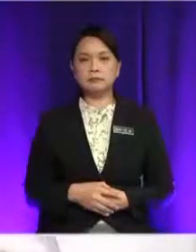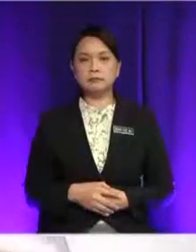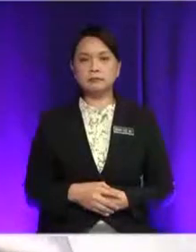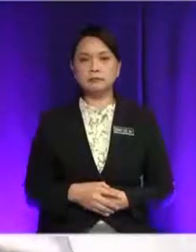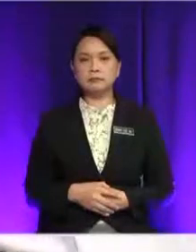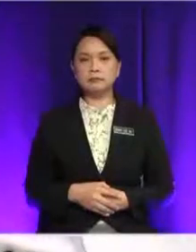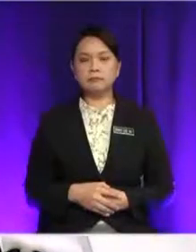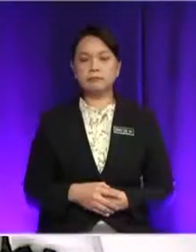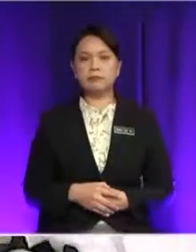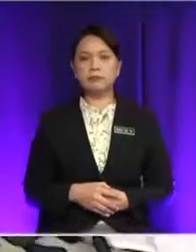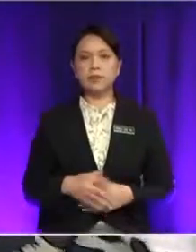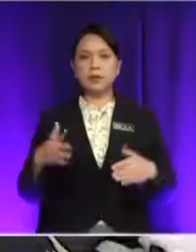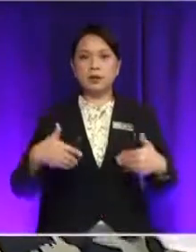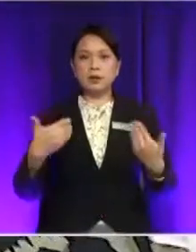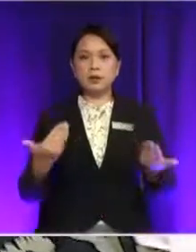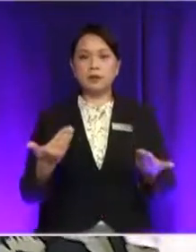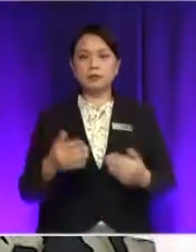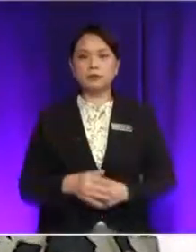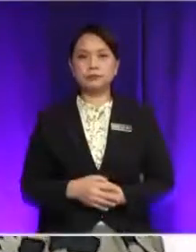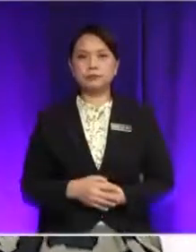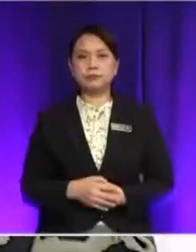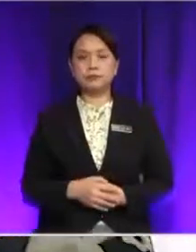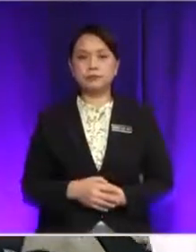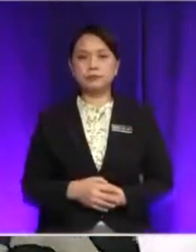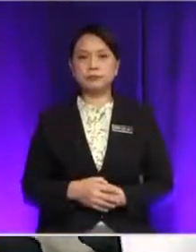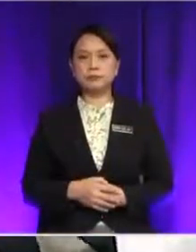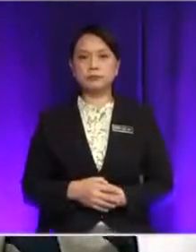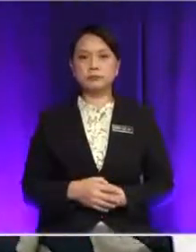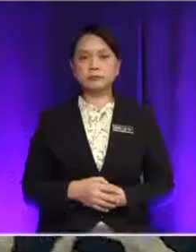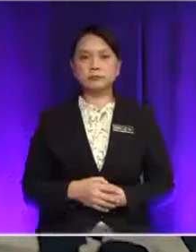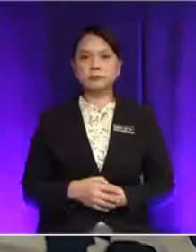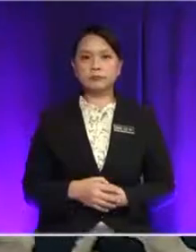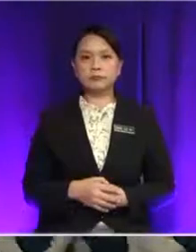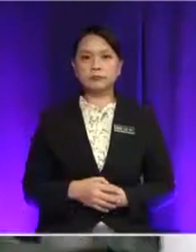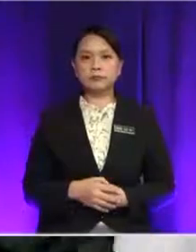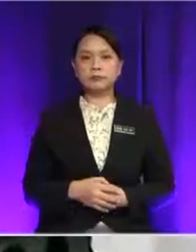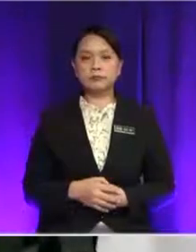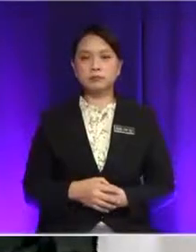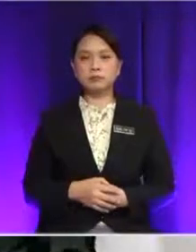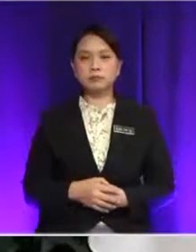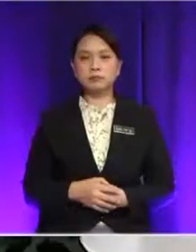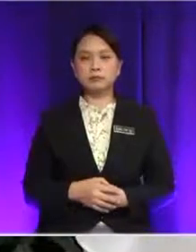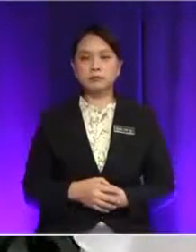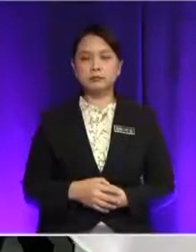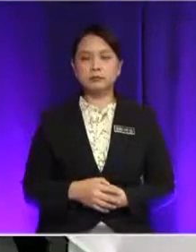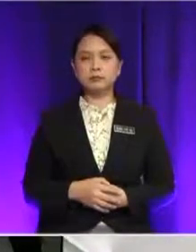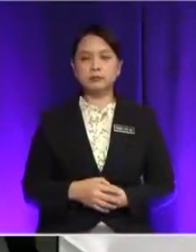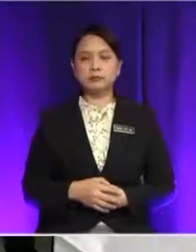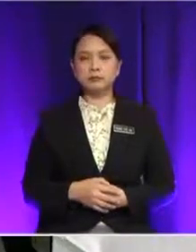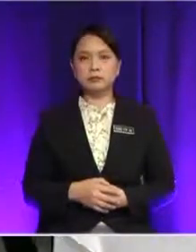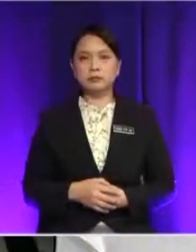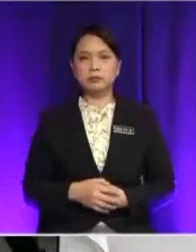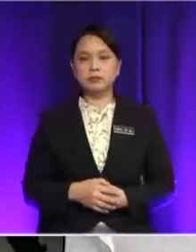how. Mm-hmm. How, act, yes, behavior, and suit. Sorry? How,